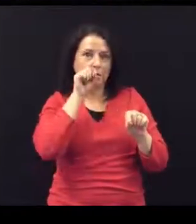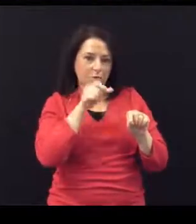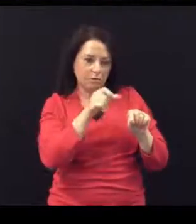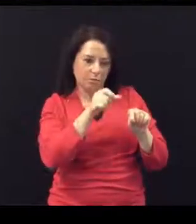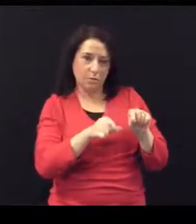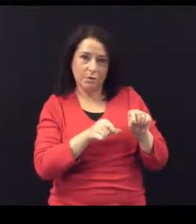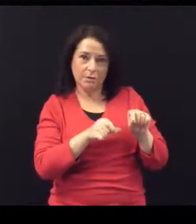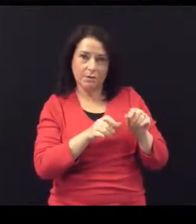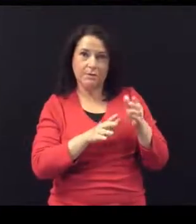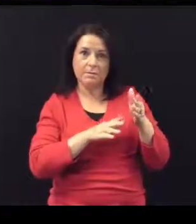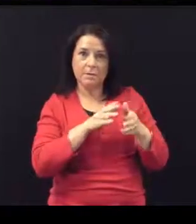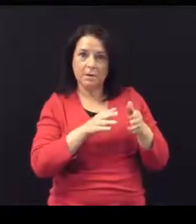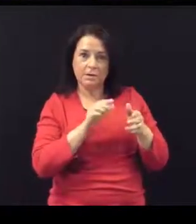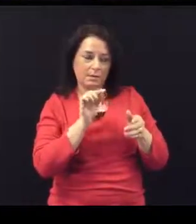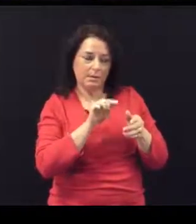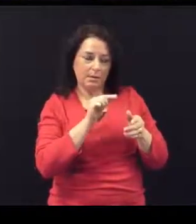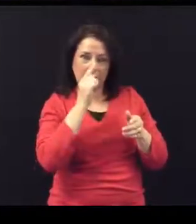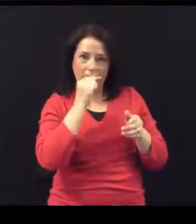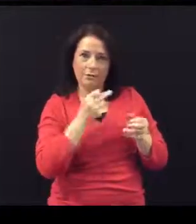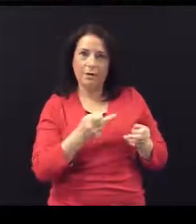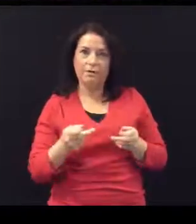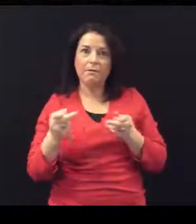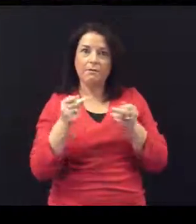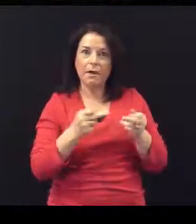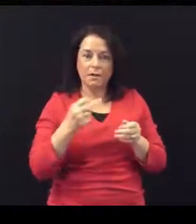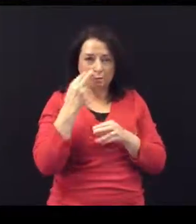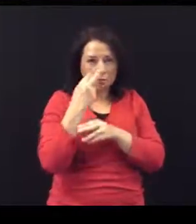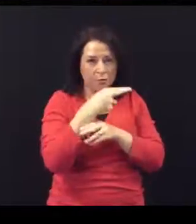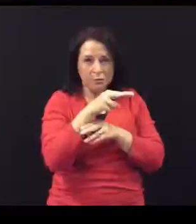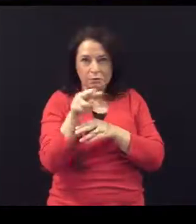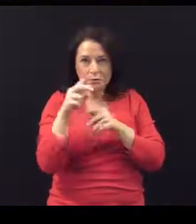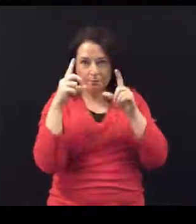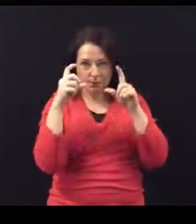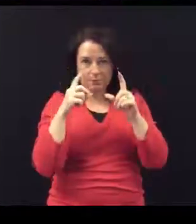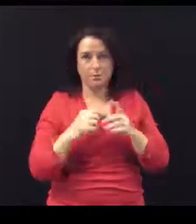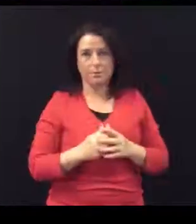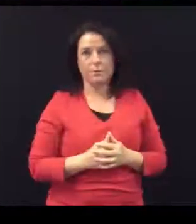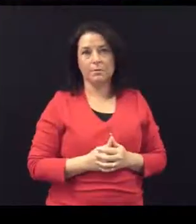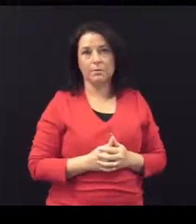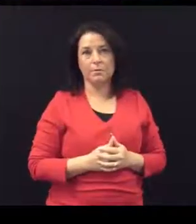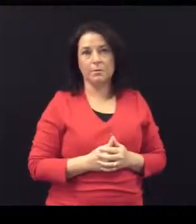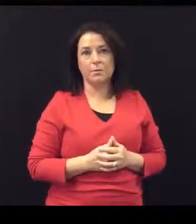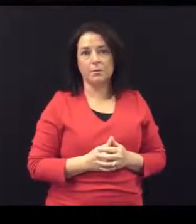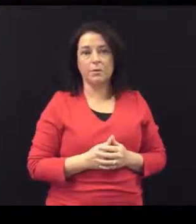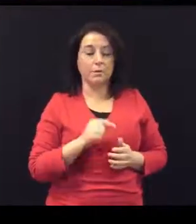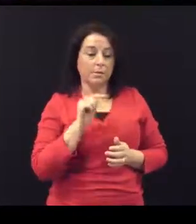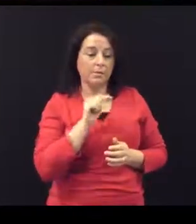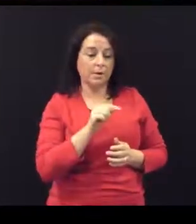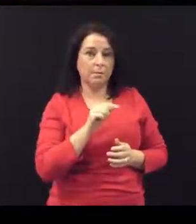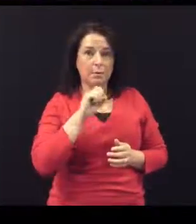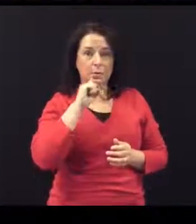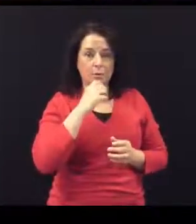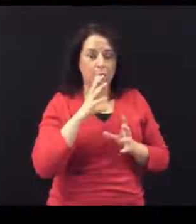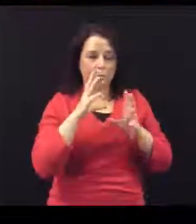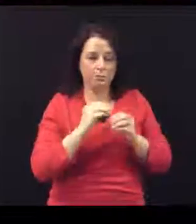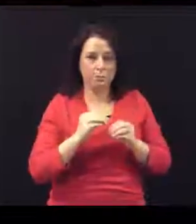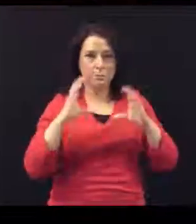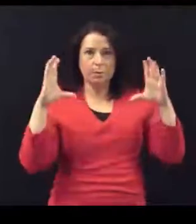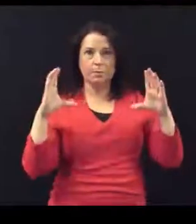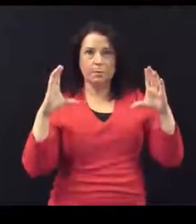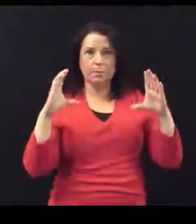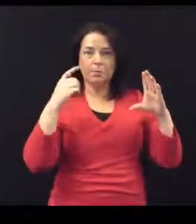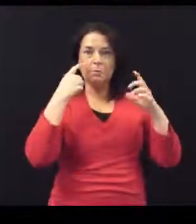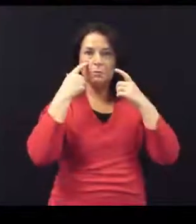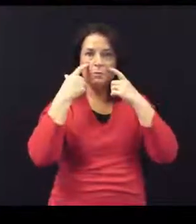to the left. This indicates that the location the pin has been dropped has street view available. Tap on the orange button and your view will switch